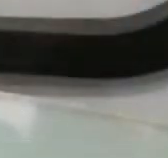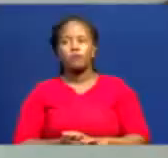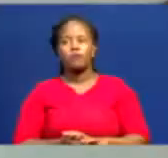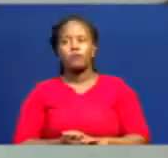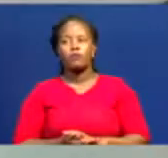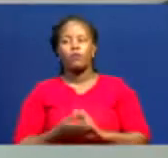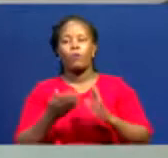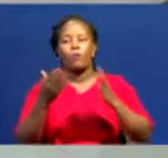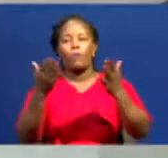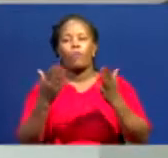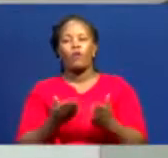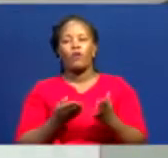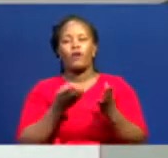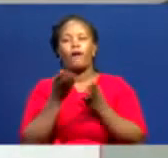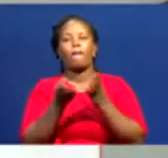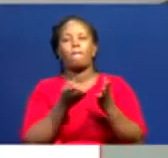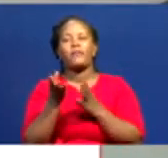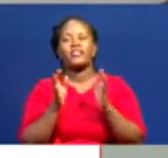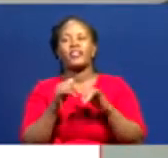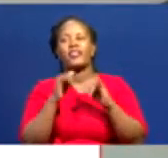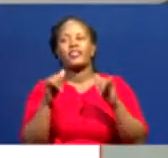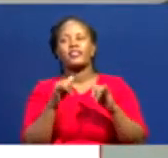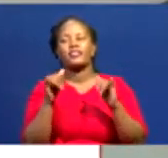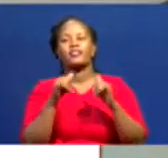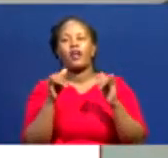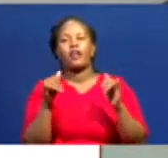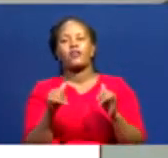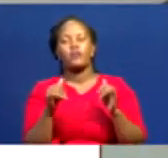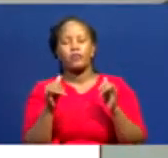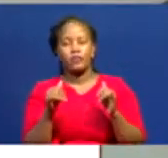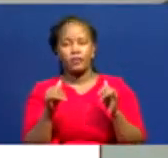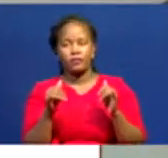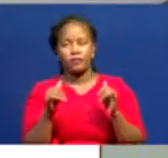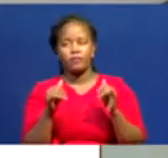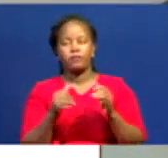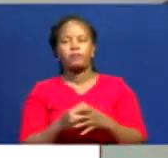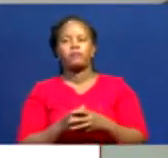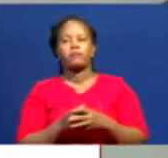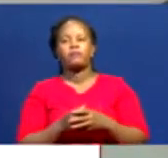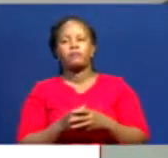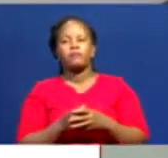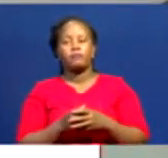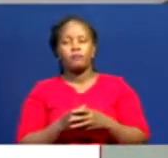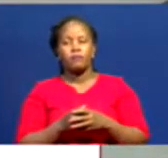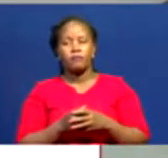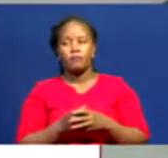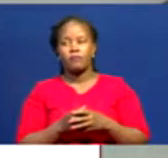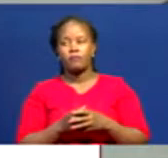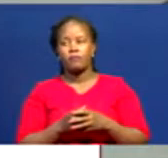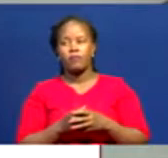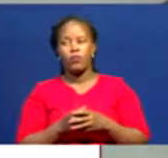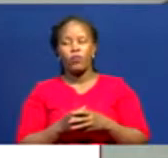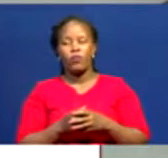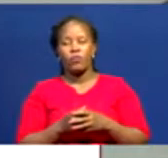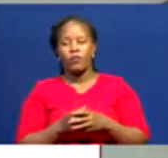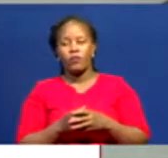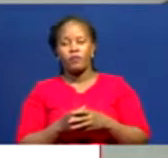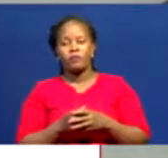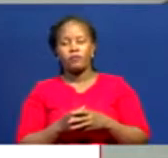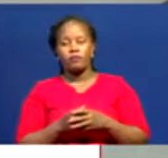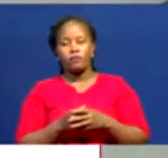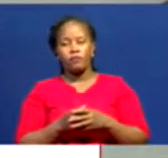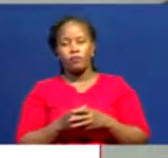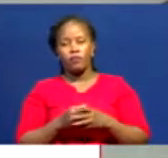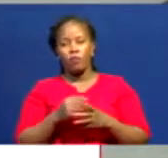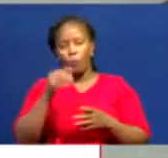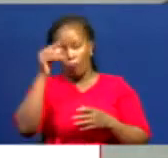Welcome to the business segment. I'm holding the down the fort for the business news anchor. Now, the